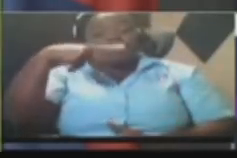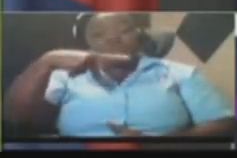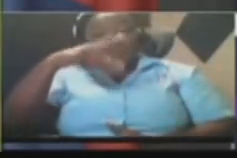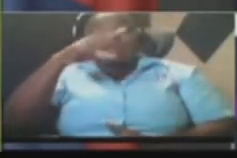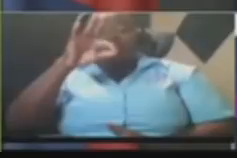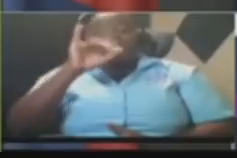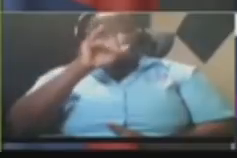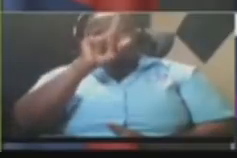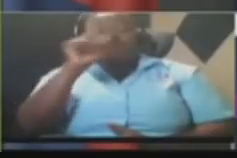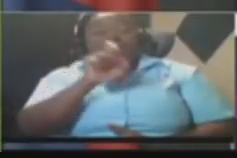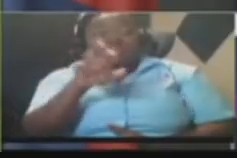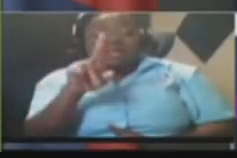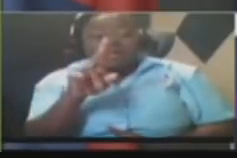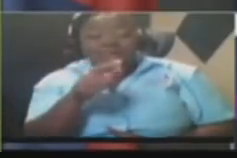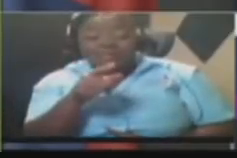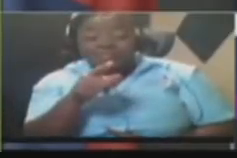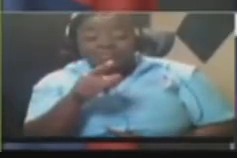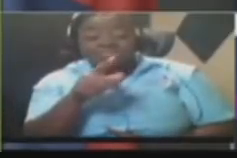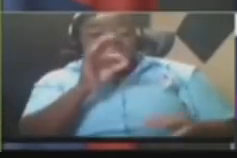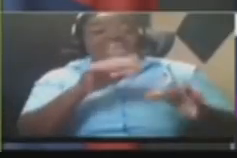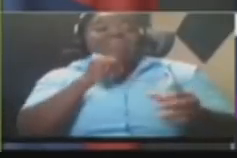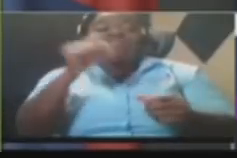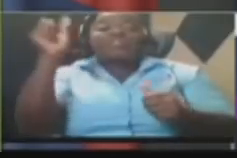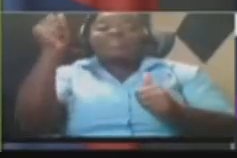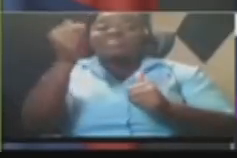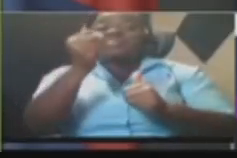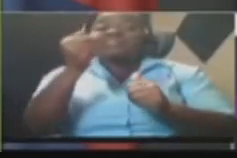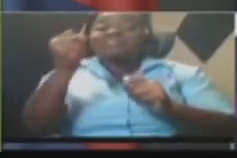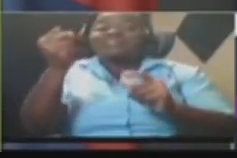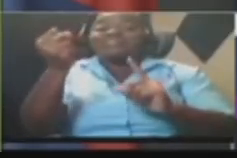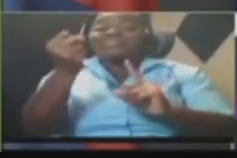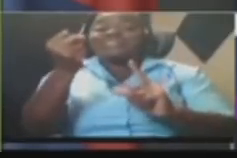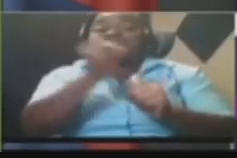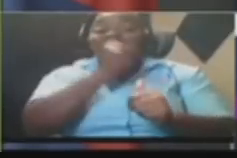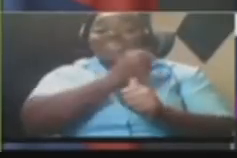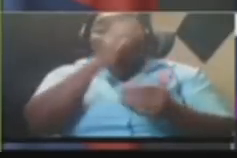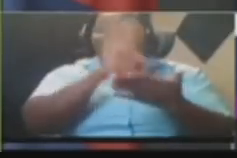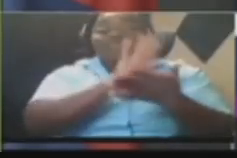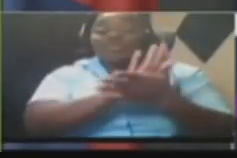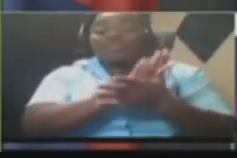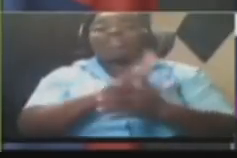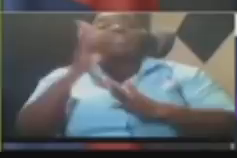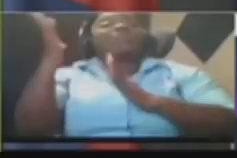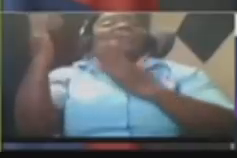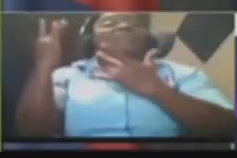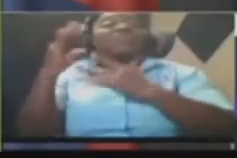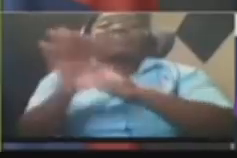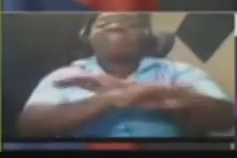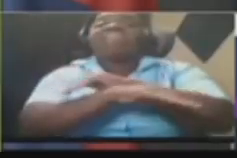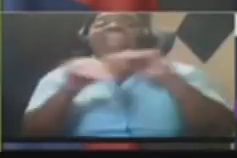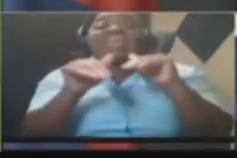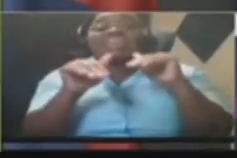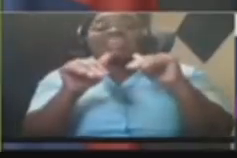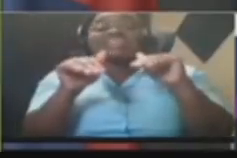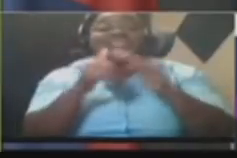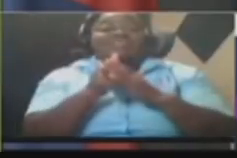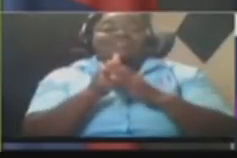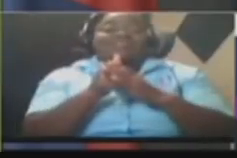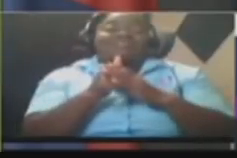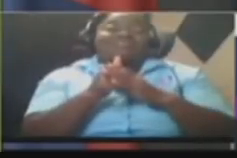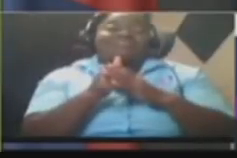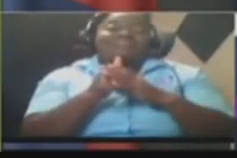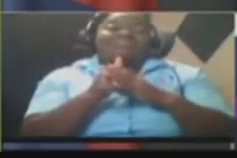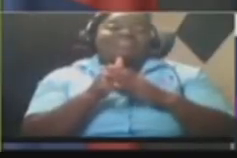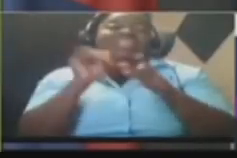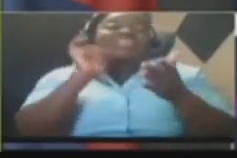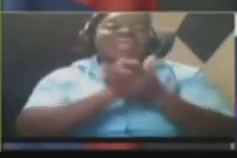not in the secondary school population, you will be waiting. Because what we are seeing and what we are likely to get would